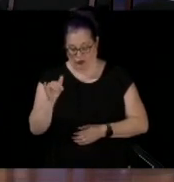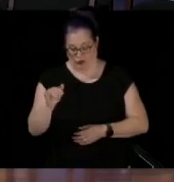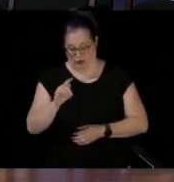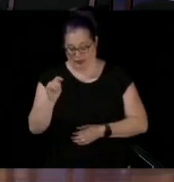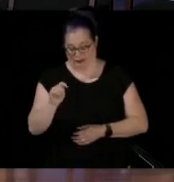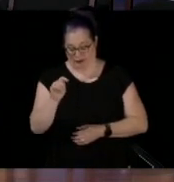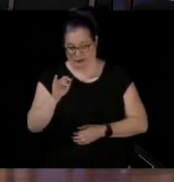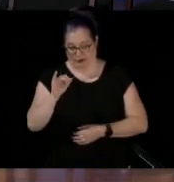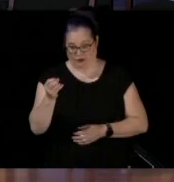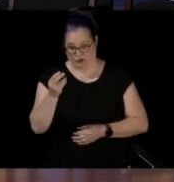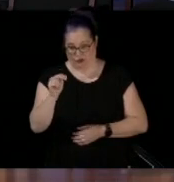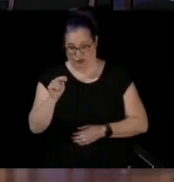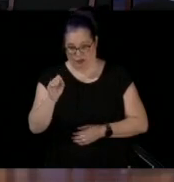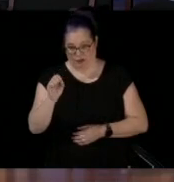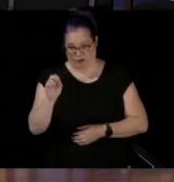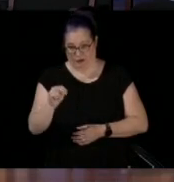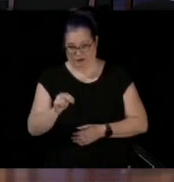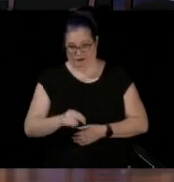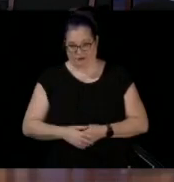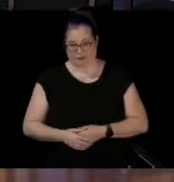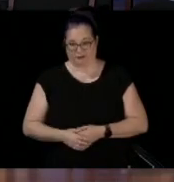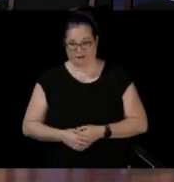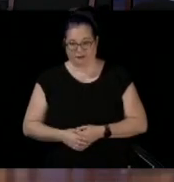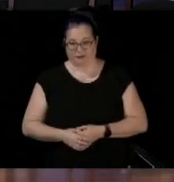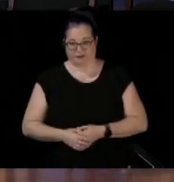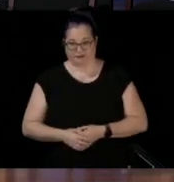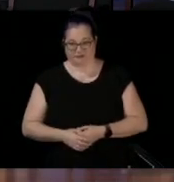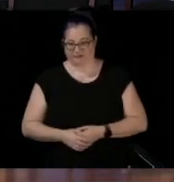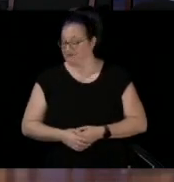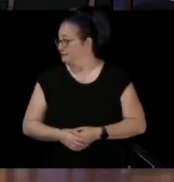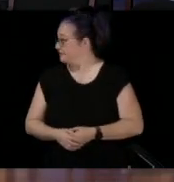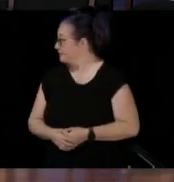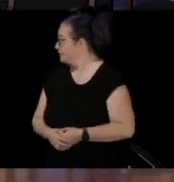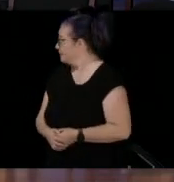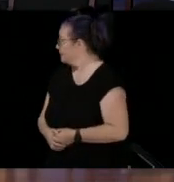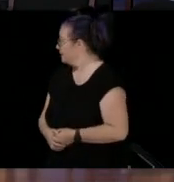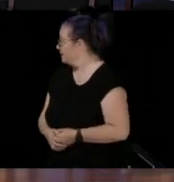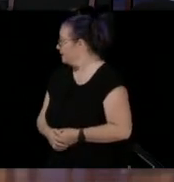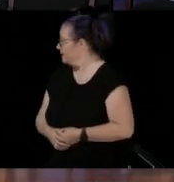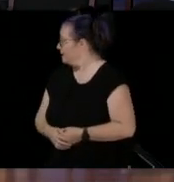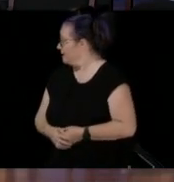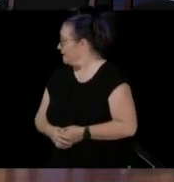Thomas Johnson.